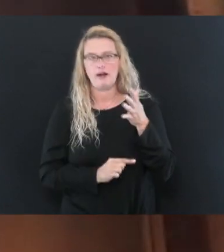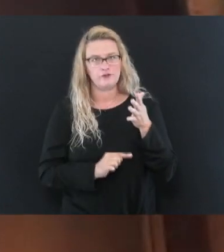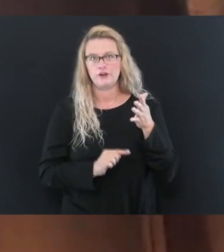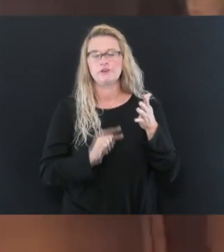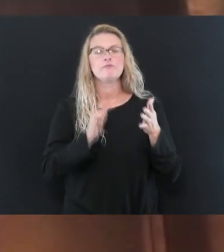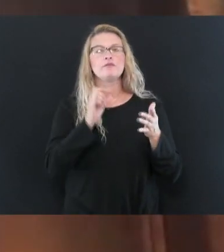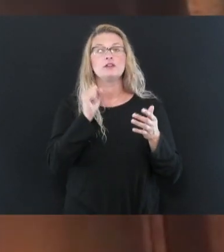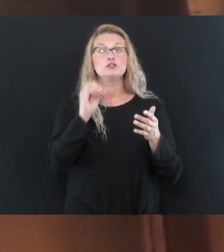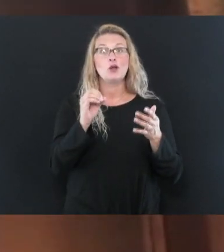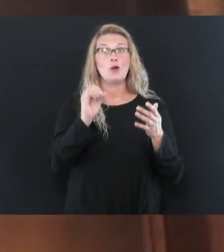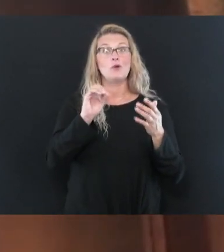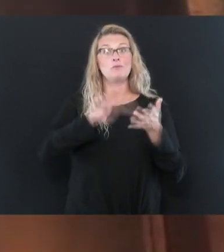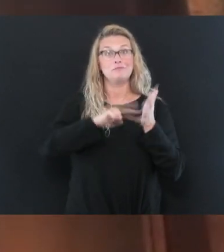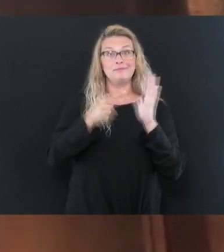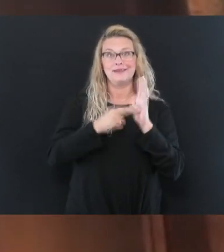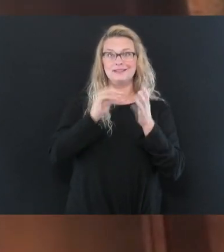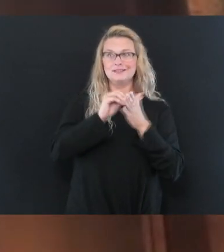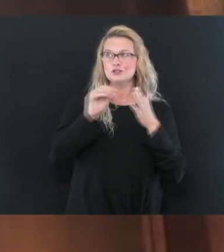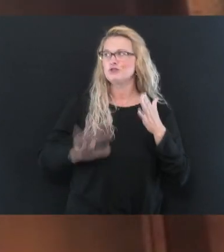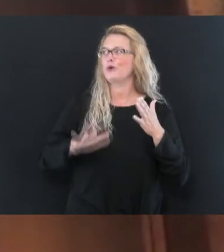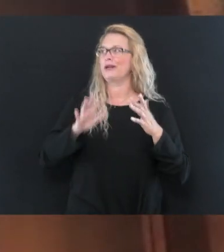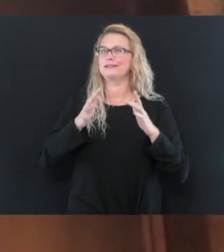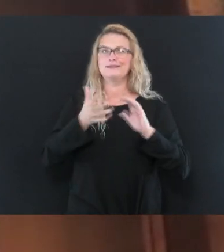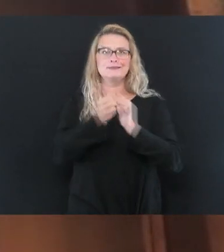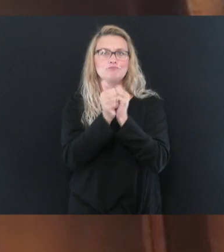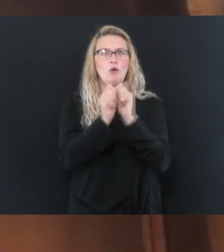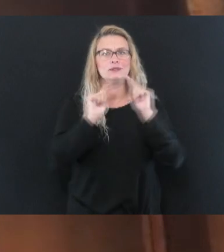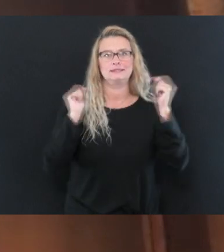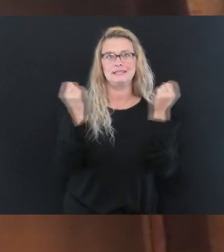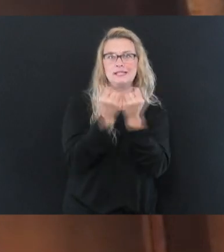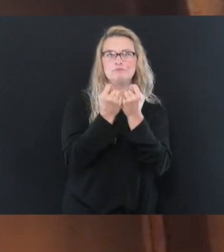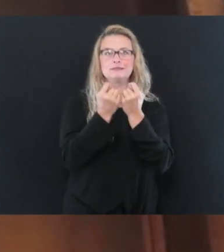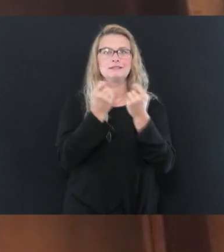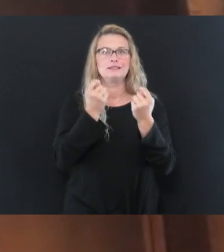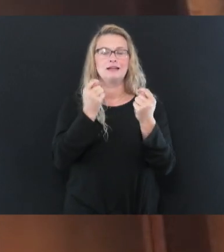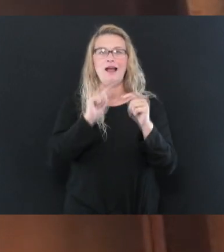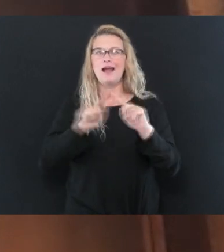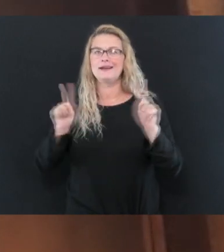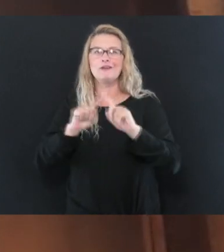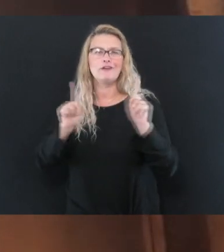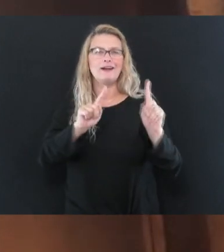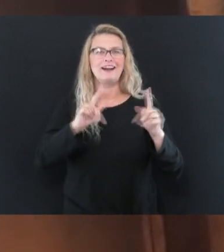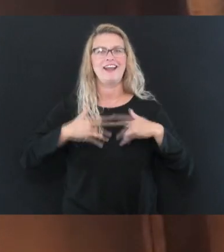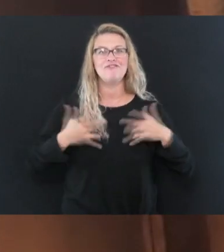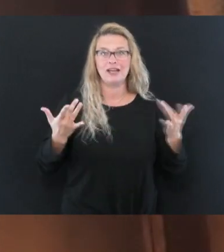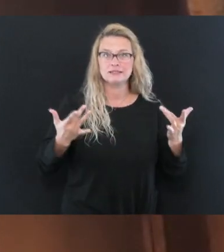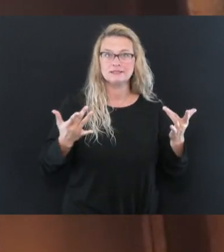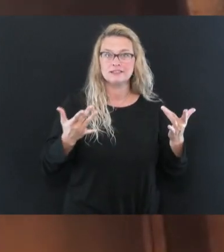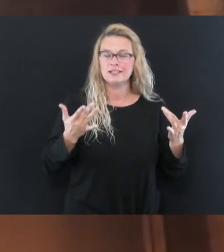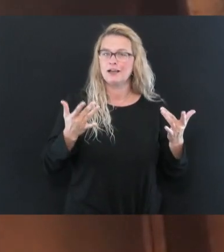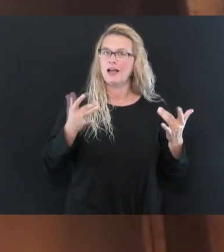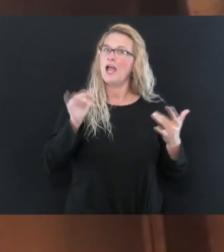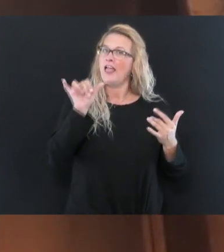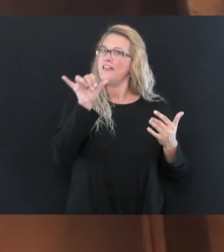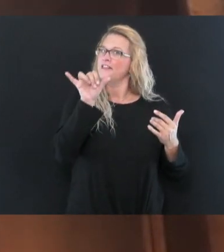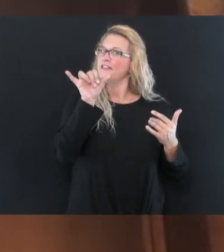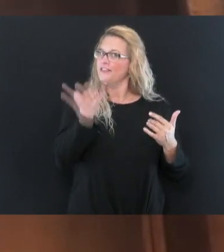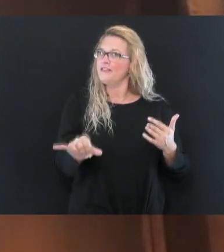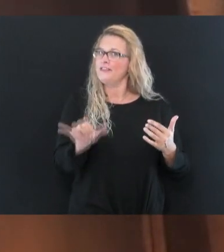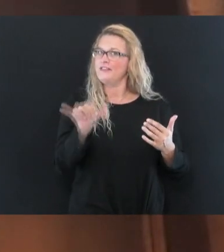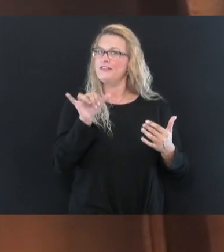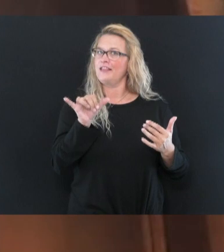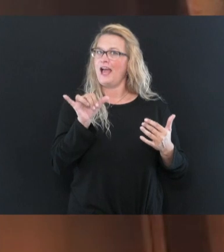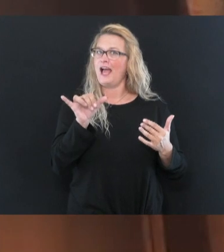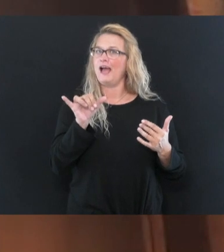and perhaps students in sports teams and other type of events. And that really is underscored by a